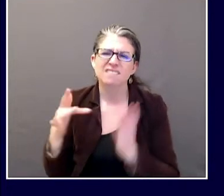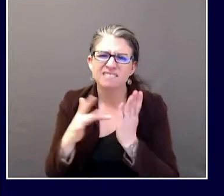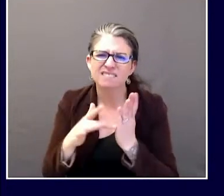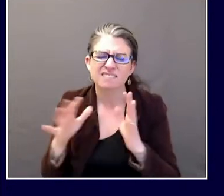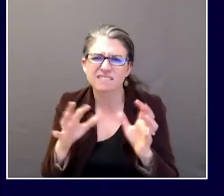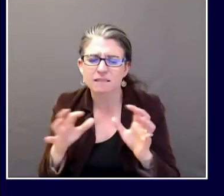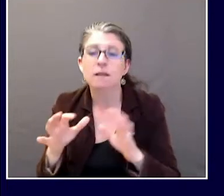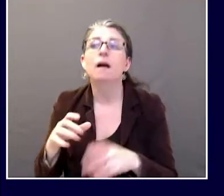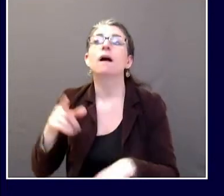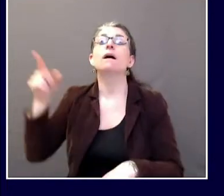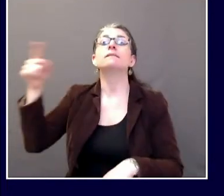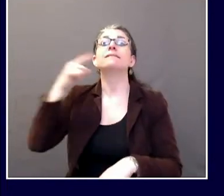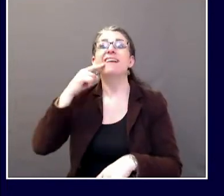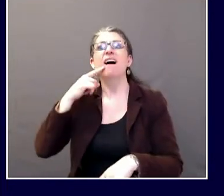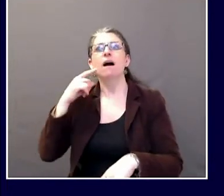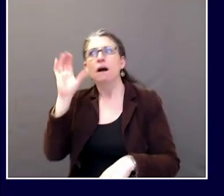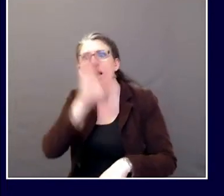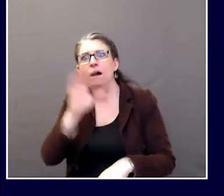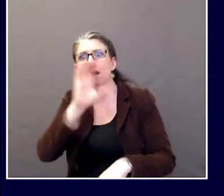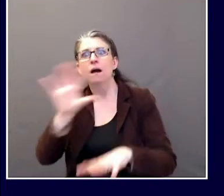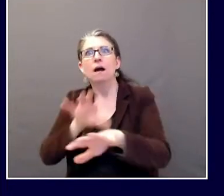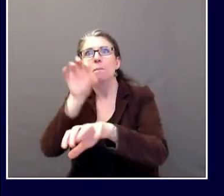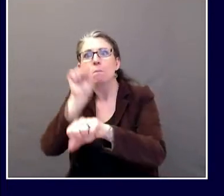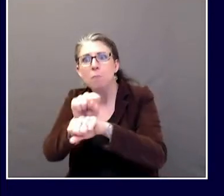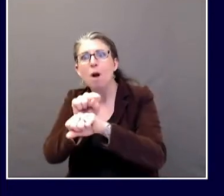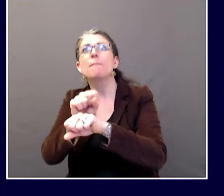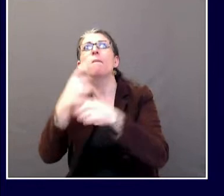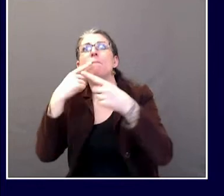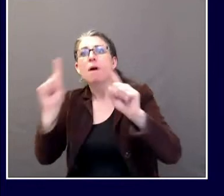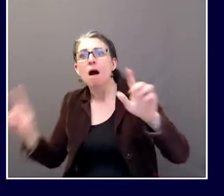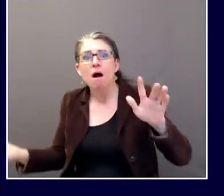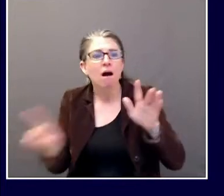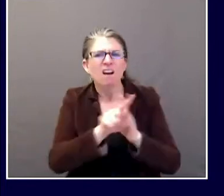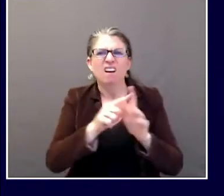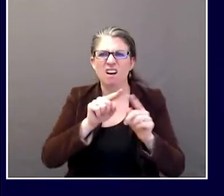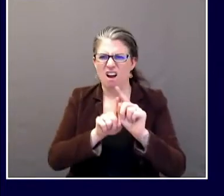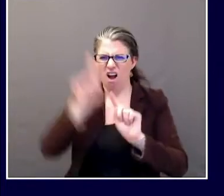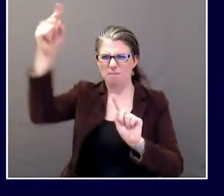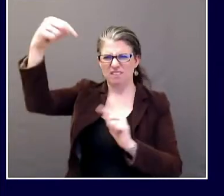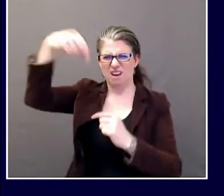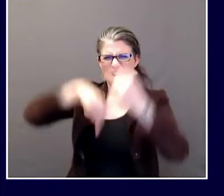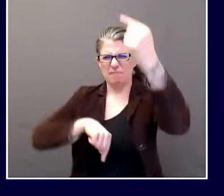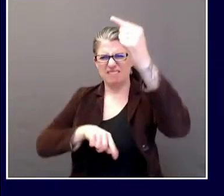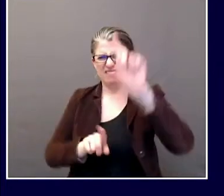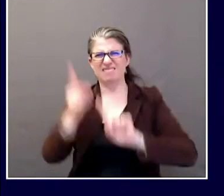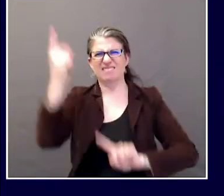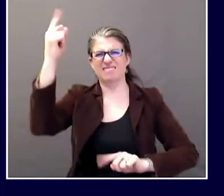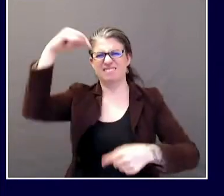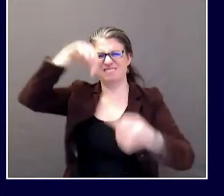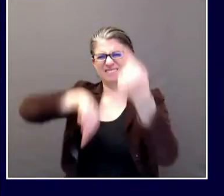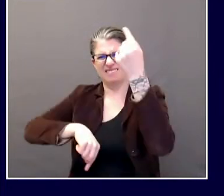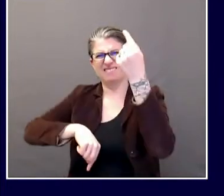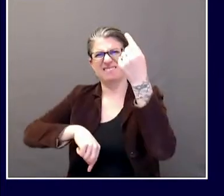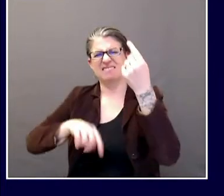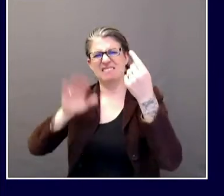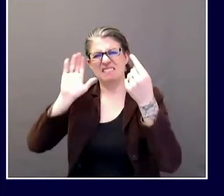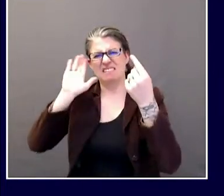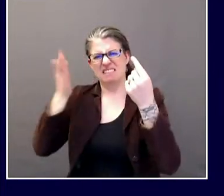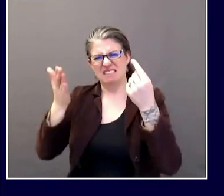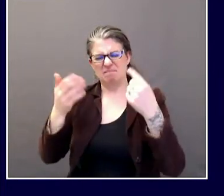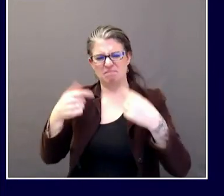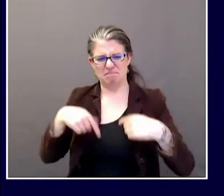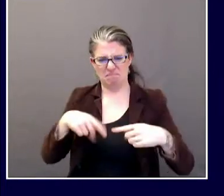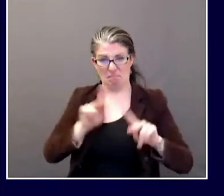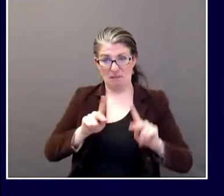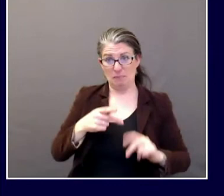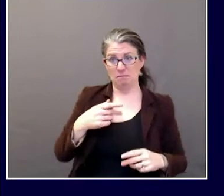for people? Is that something? I know that the goal is to increase access to the vaccine, but it also seems like that might be taking away slots